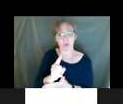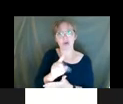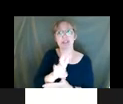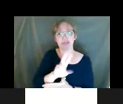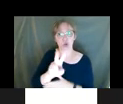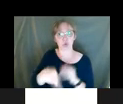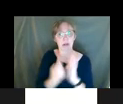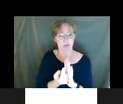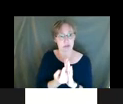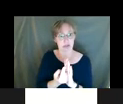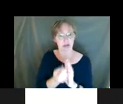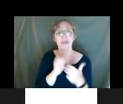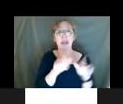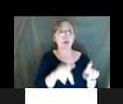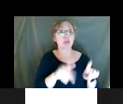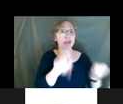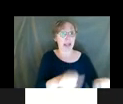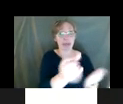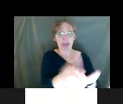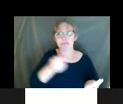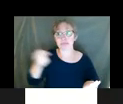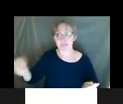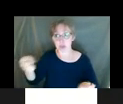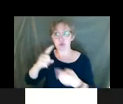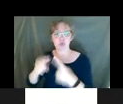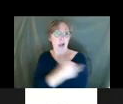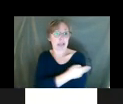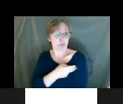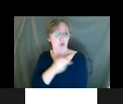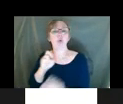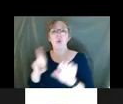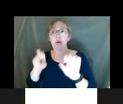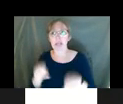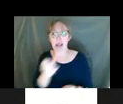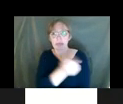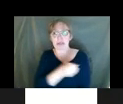to a hospital or receive other services available through APS.